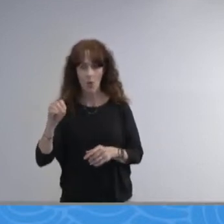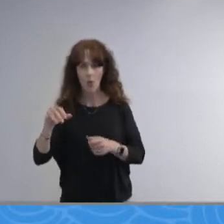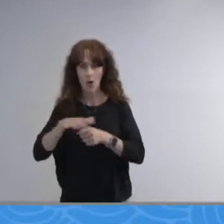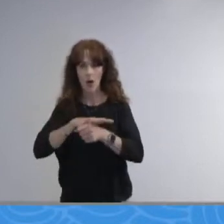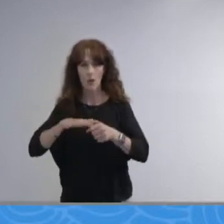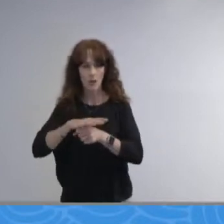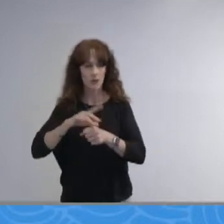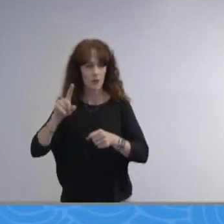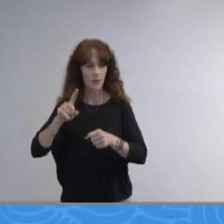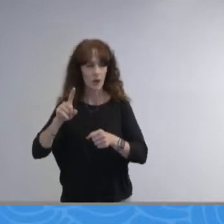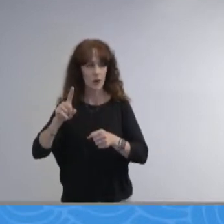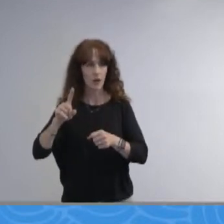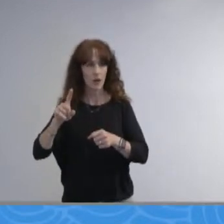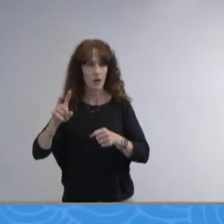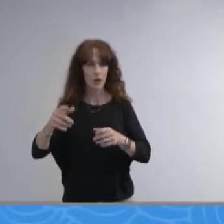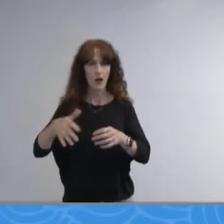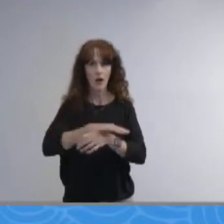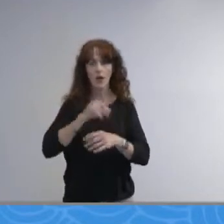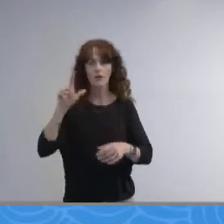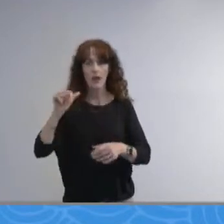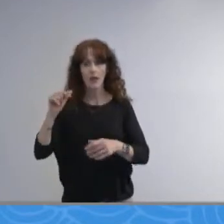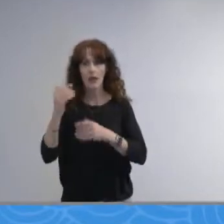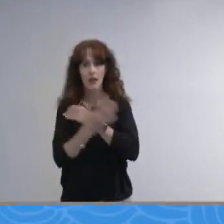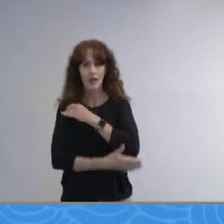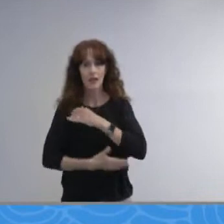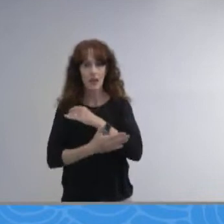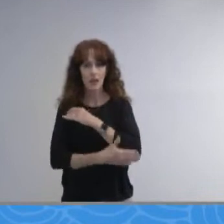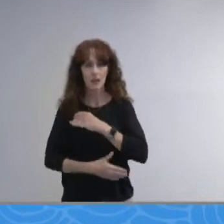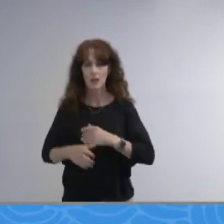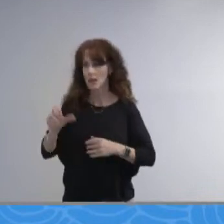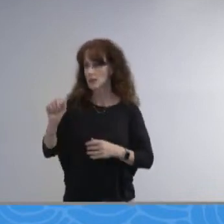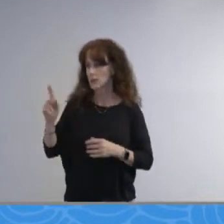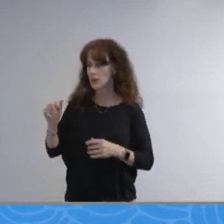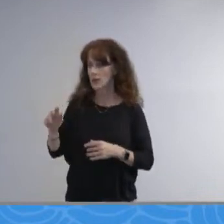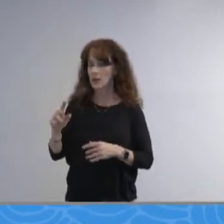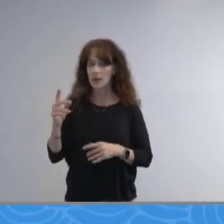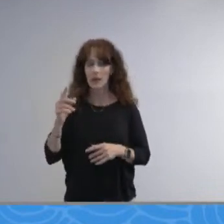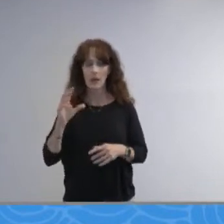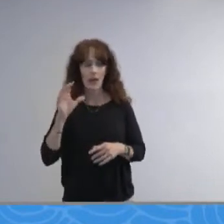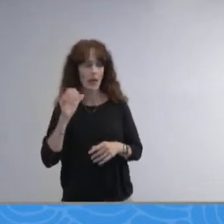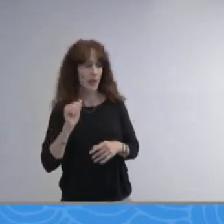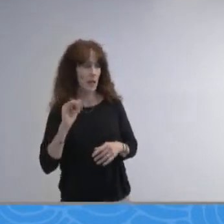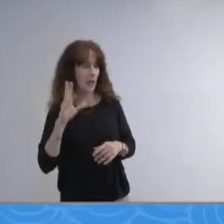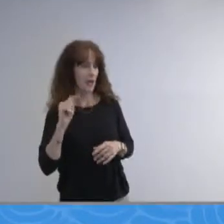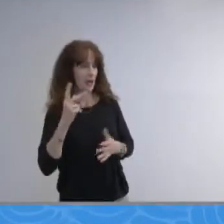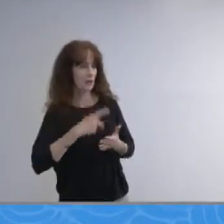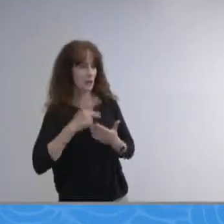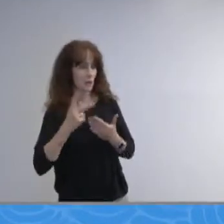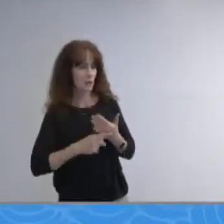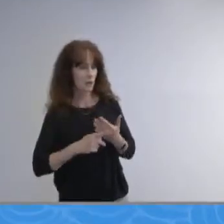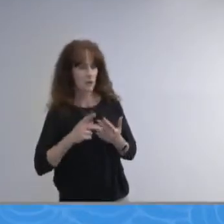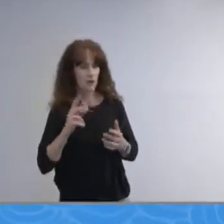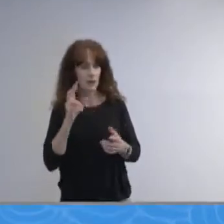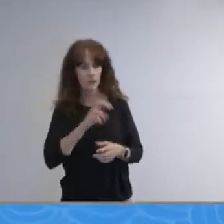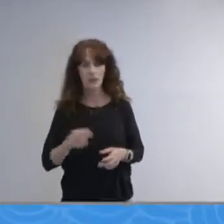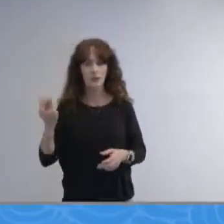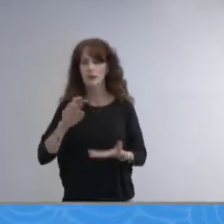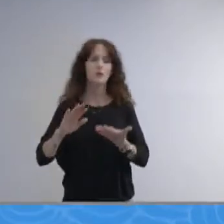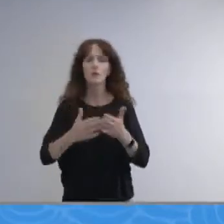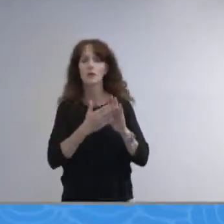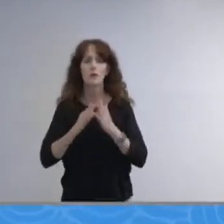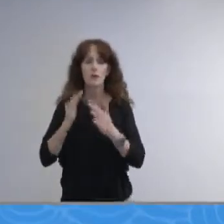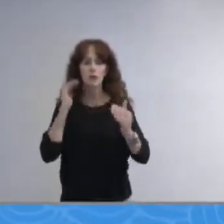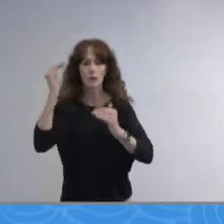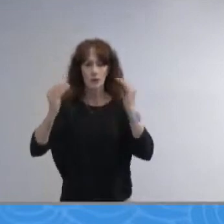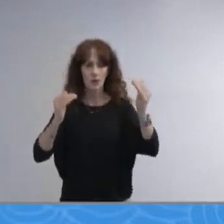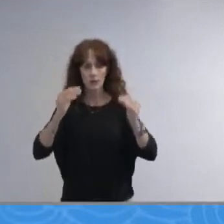1, which covers all of Los Angeles County. Did you hear her, Suzanne? She says she's in the AG program, in the transitional to community to